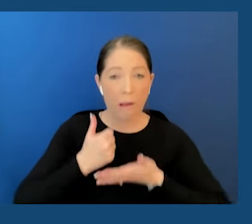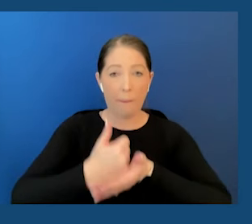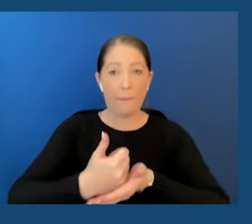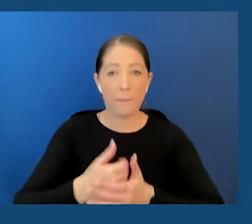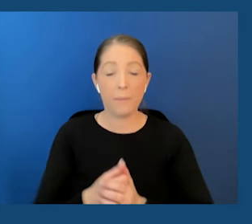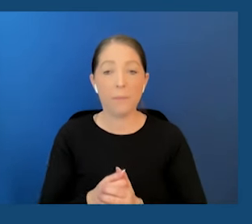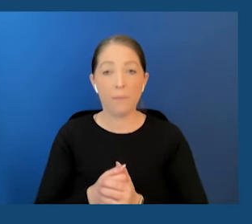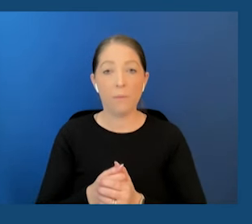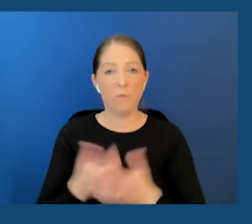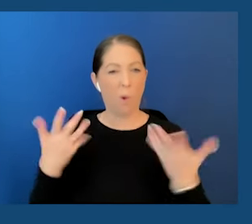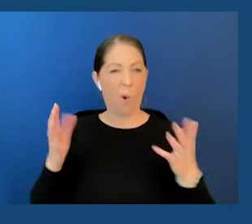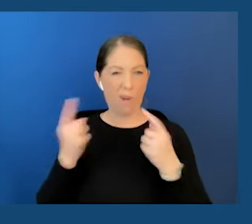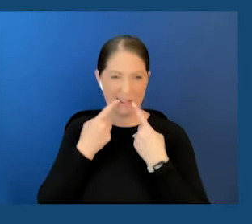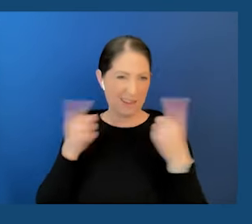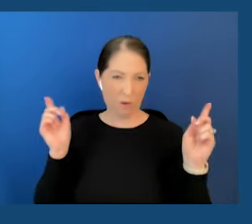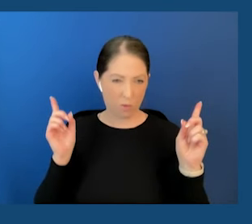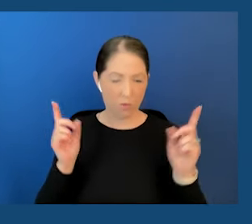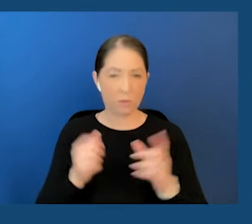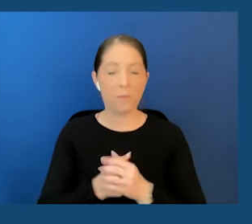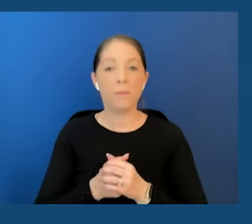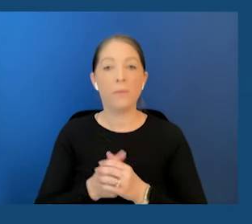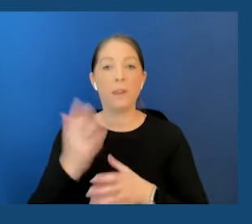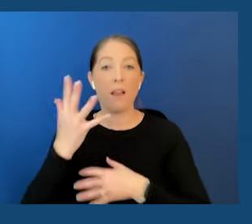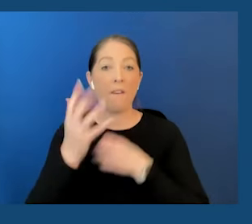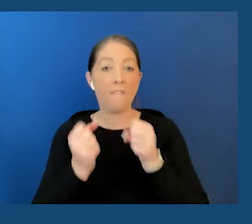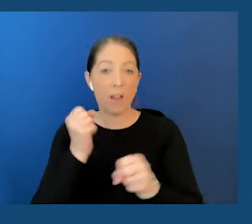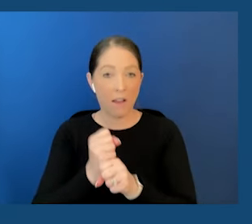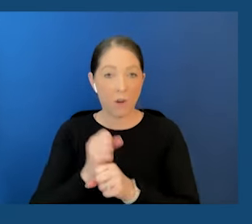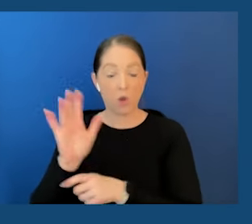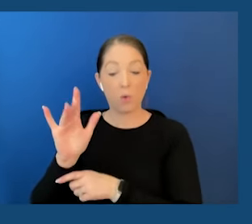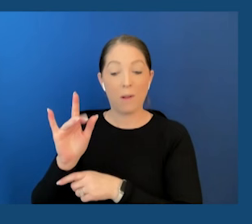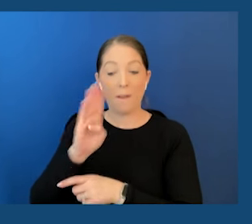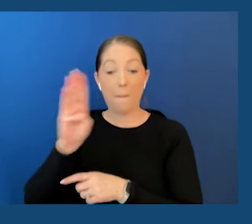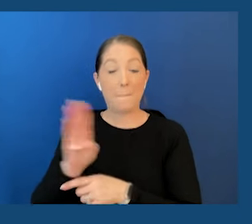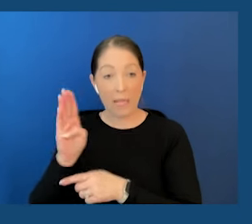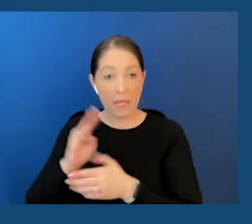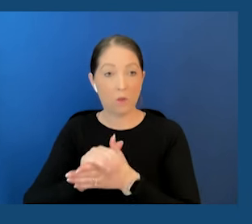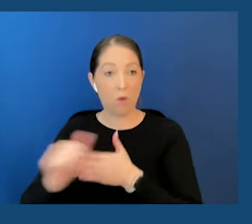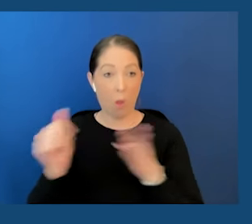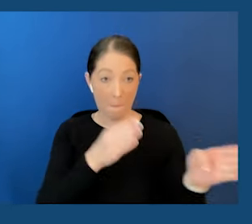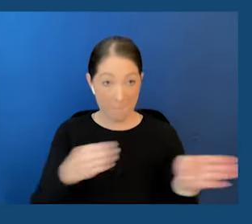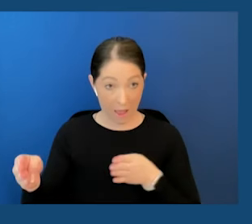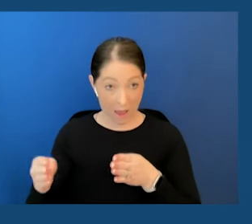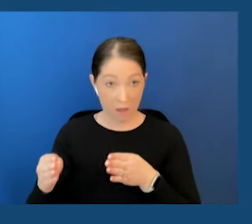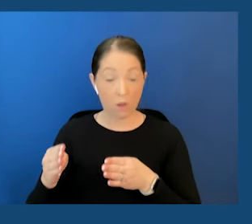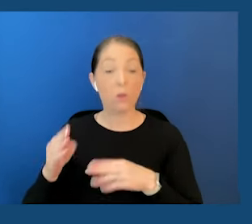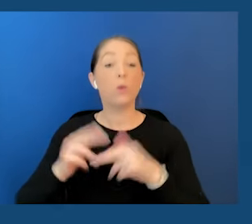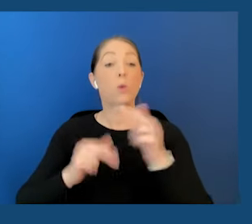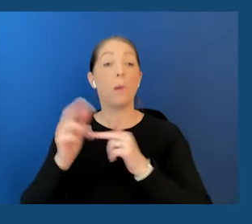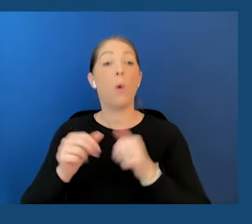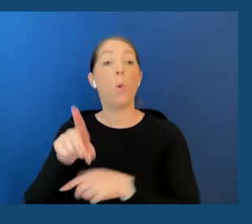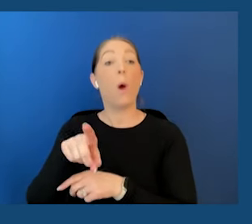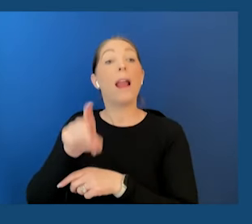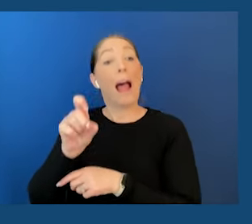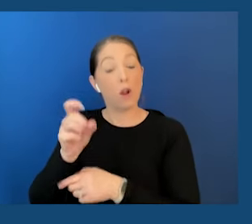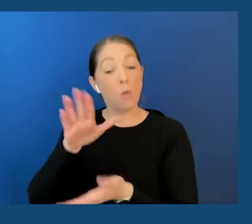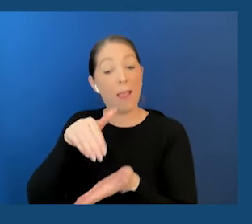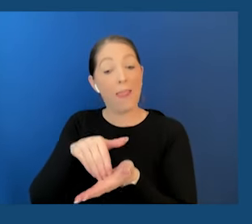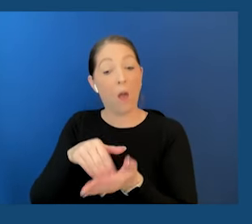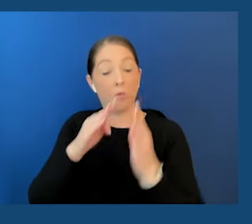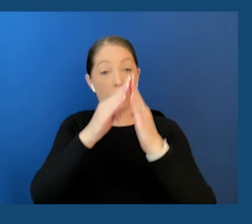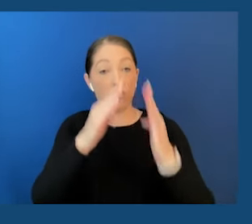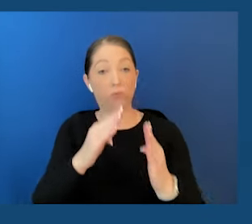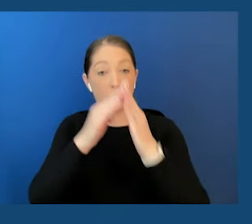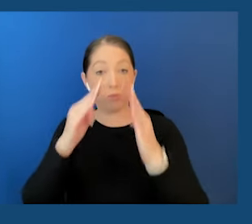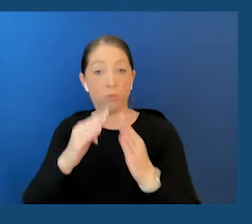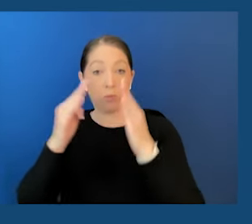already, our five-year, $25 billion plan to build 100,000 units. Again, thanks to our friends in the legislature for